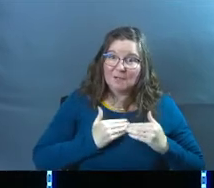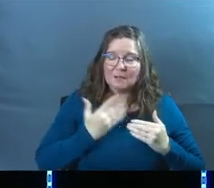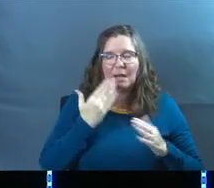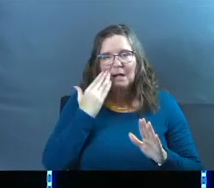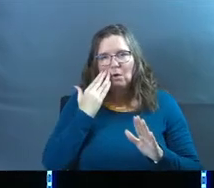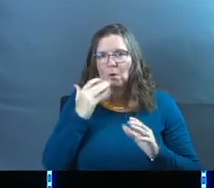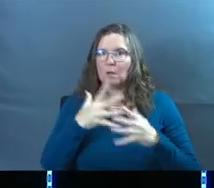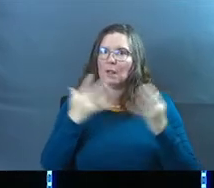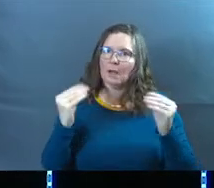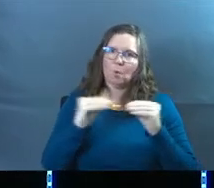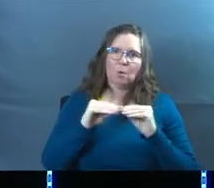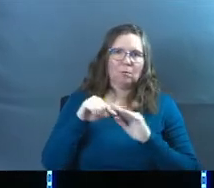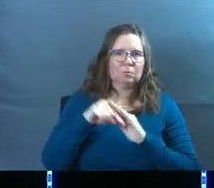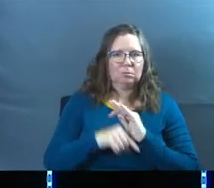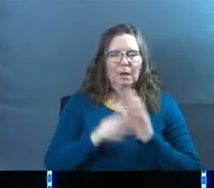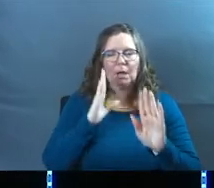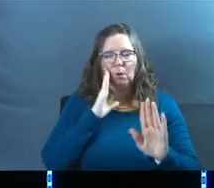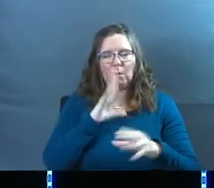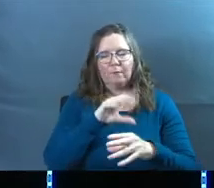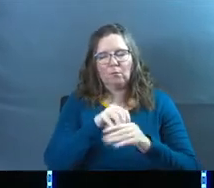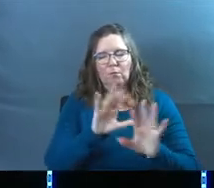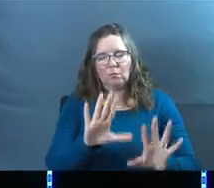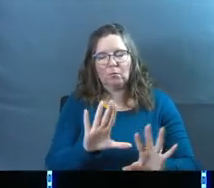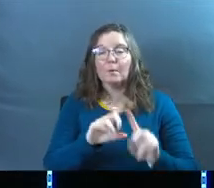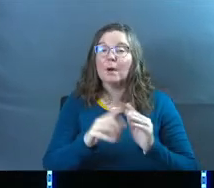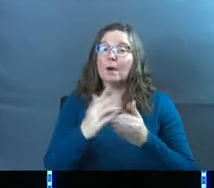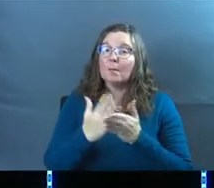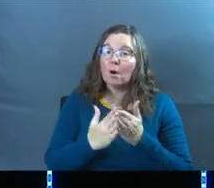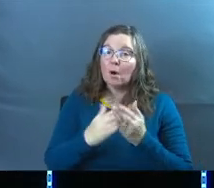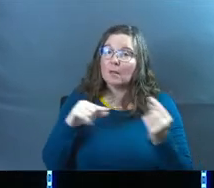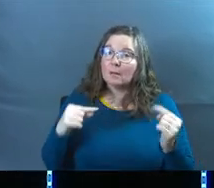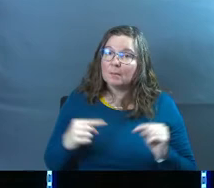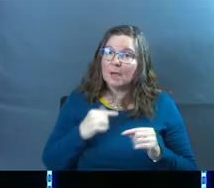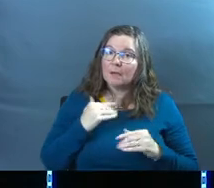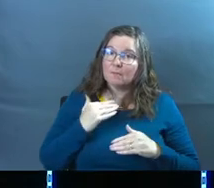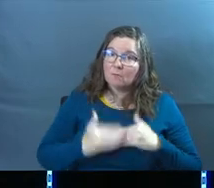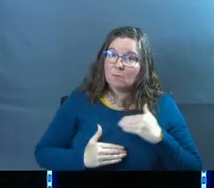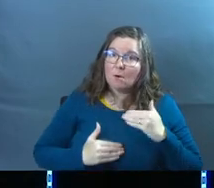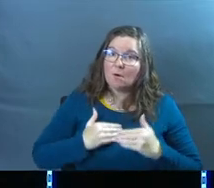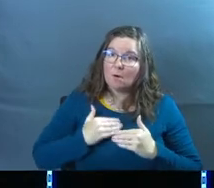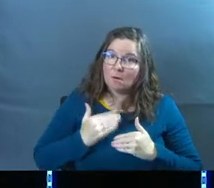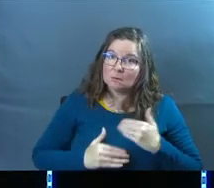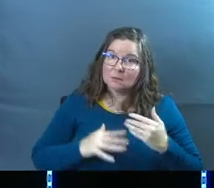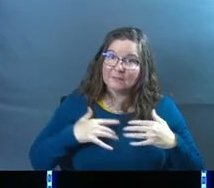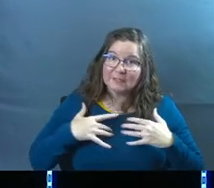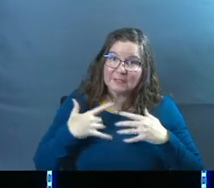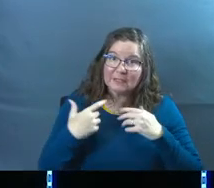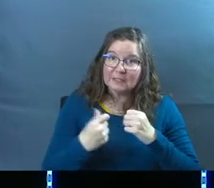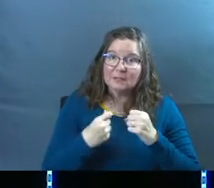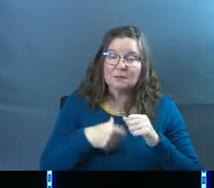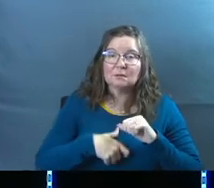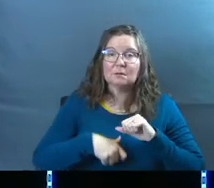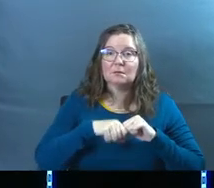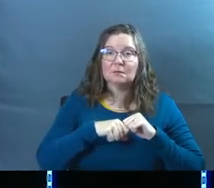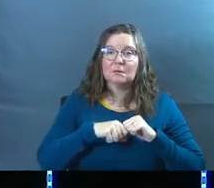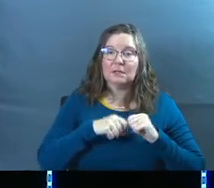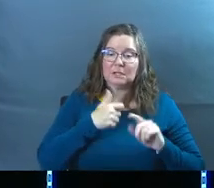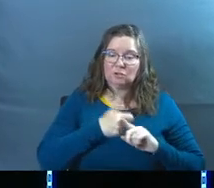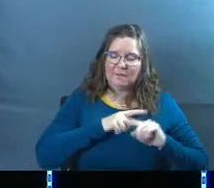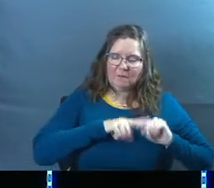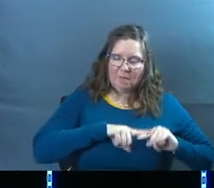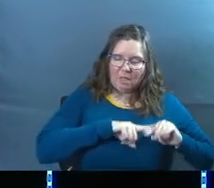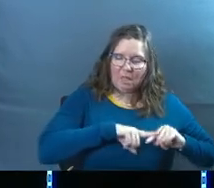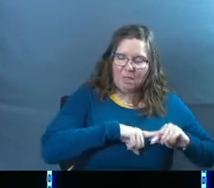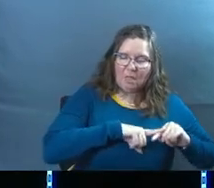and I know there's way much more to it than this, but part of the painful process of healing is letting go of your